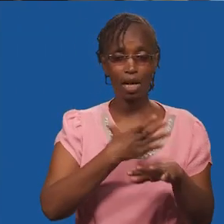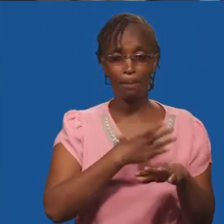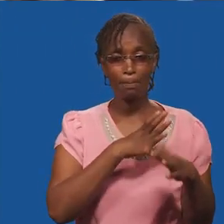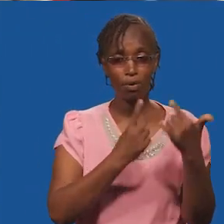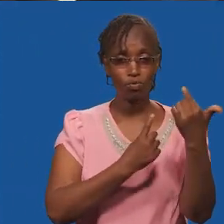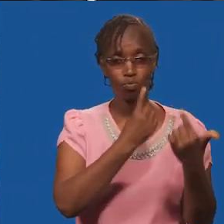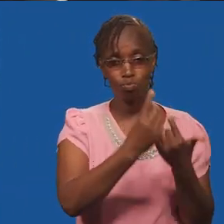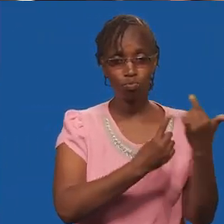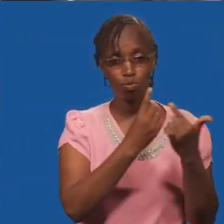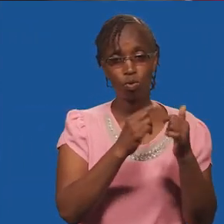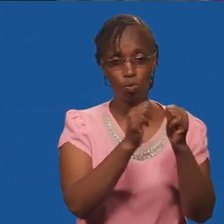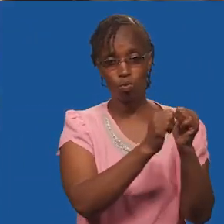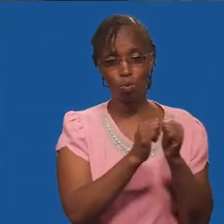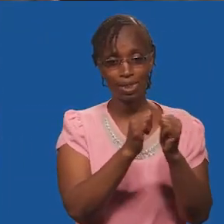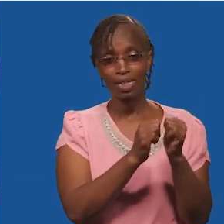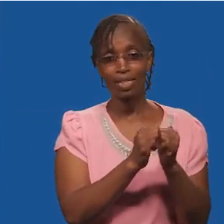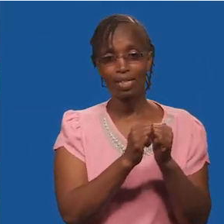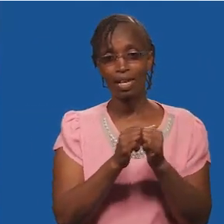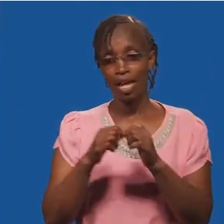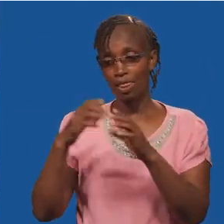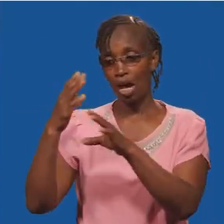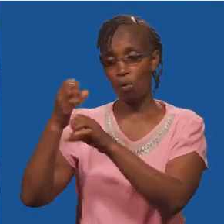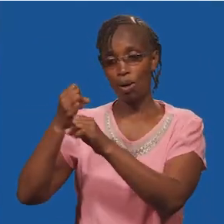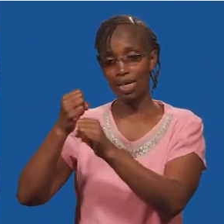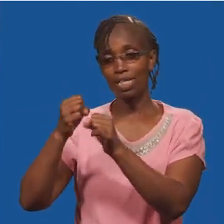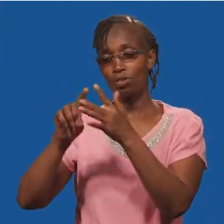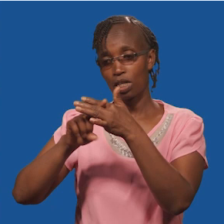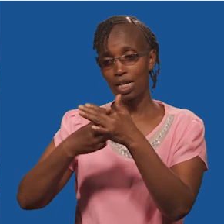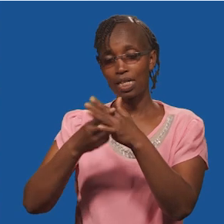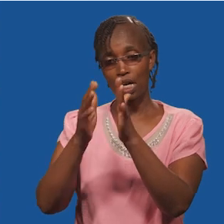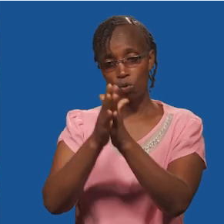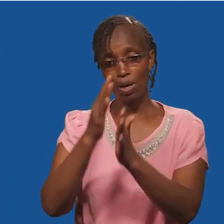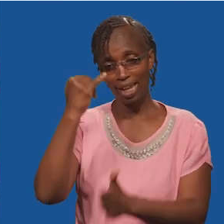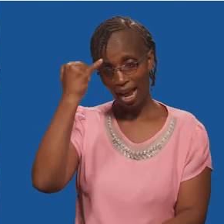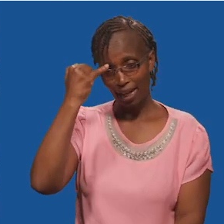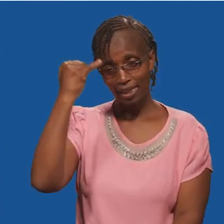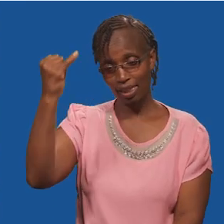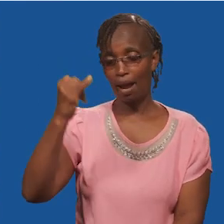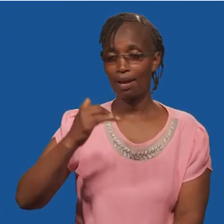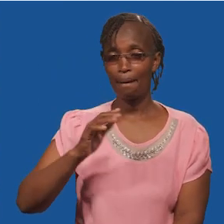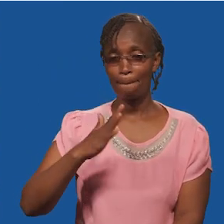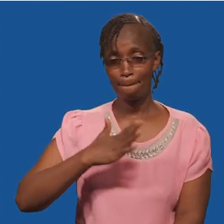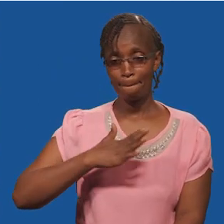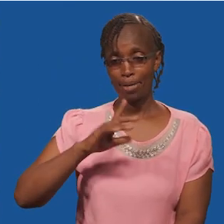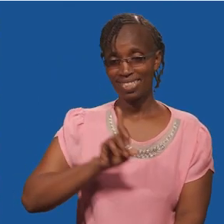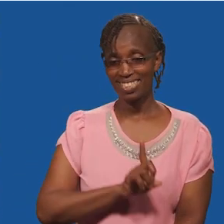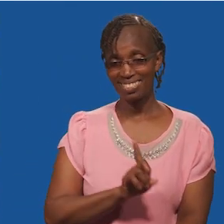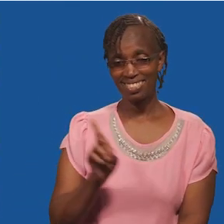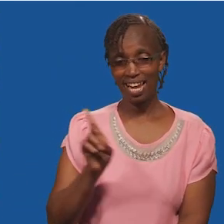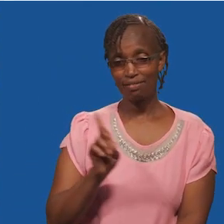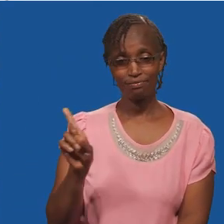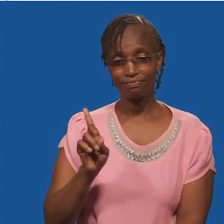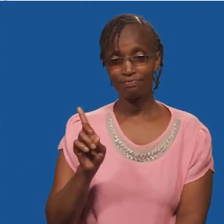kuzungumzia taratibu za kuepuka shida hizo. Company association, it began recently by my idea. This was